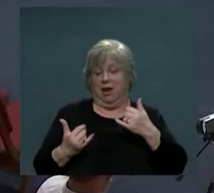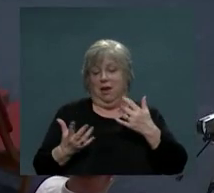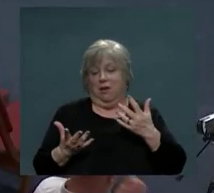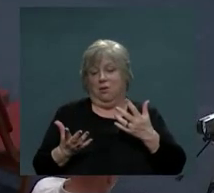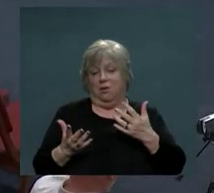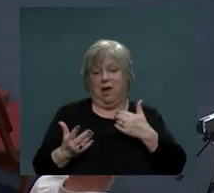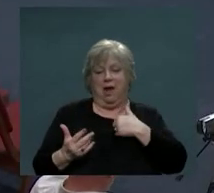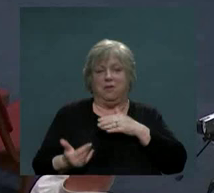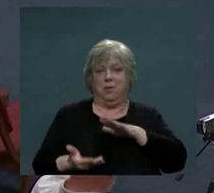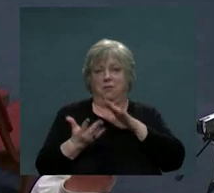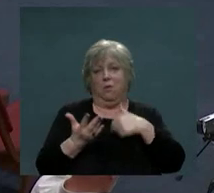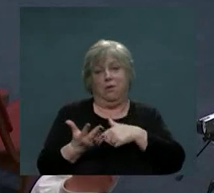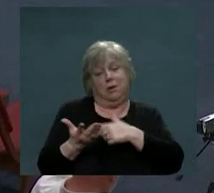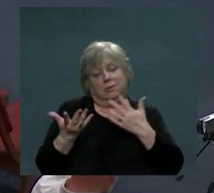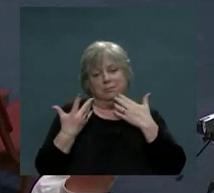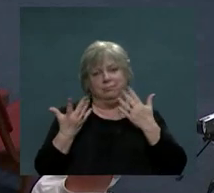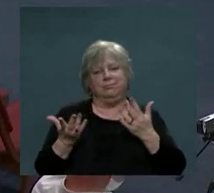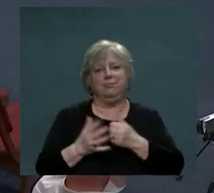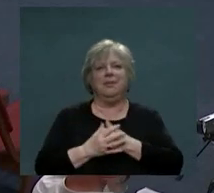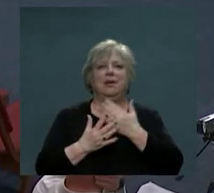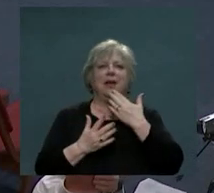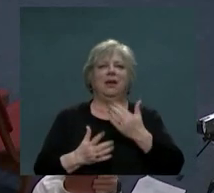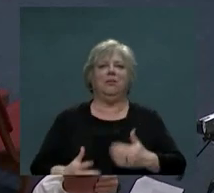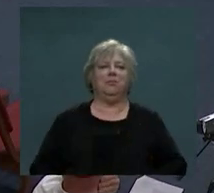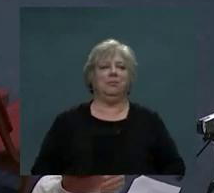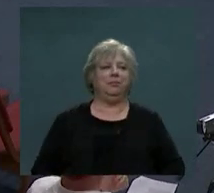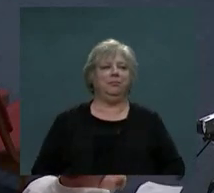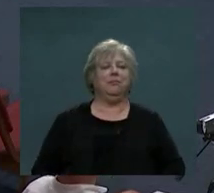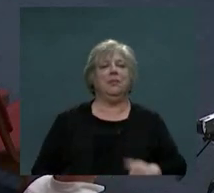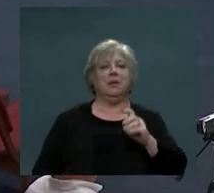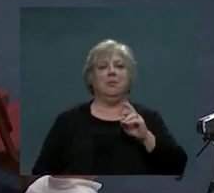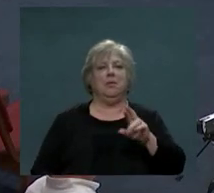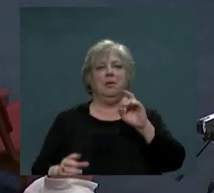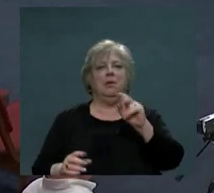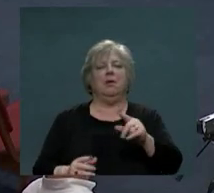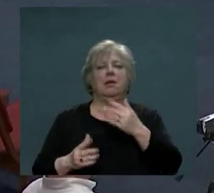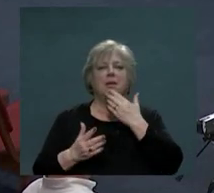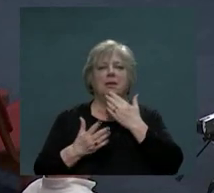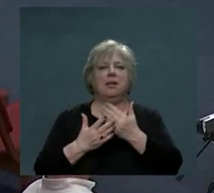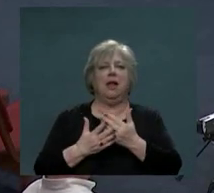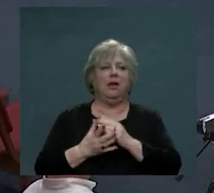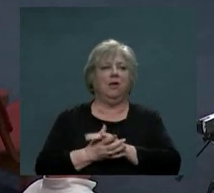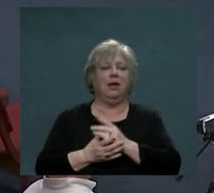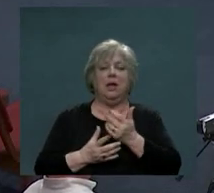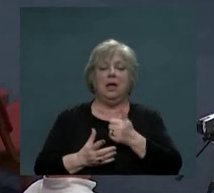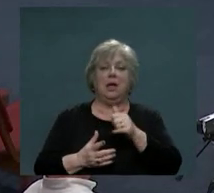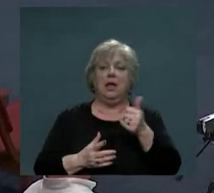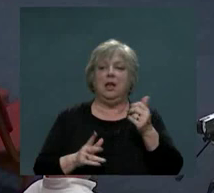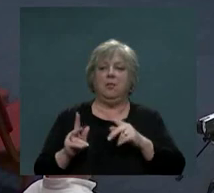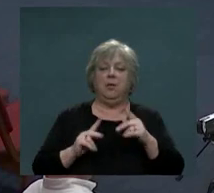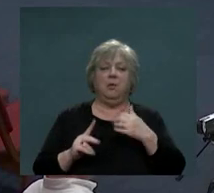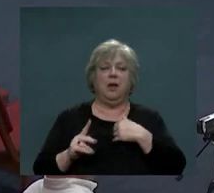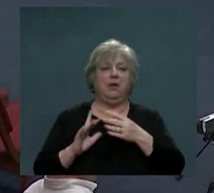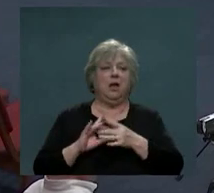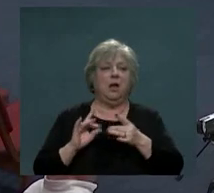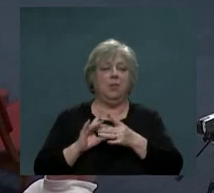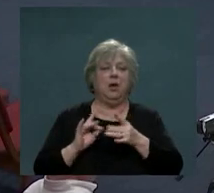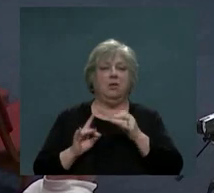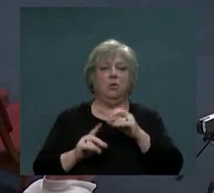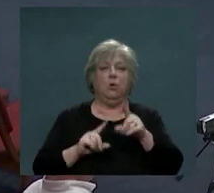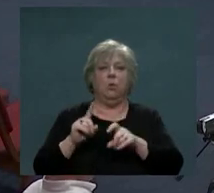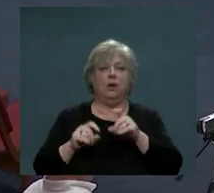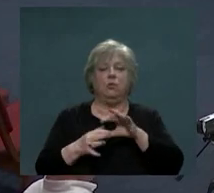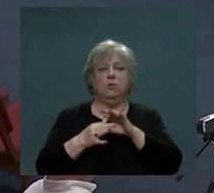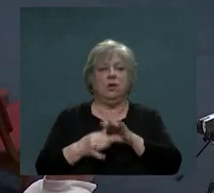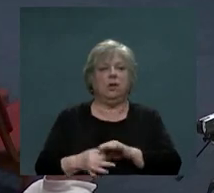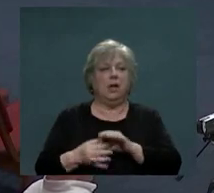All right, thank you, Jamie. All right. Anyone else have any other comments or questions on